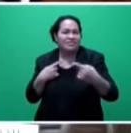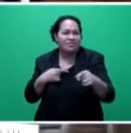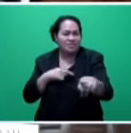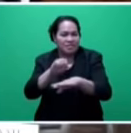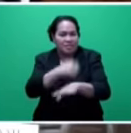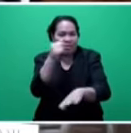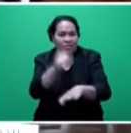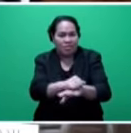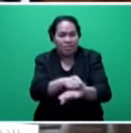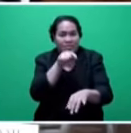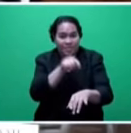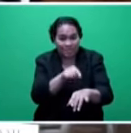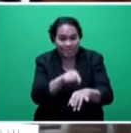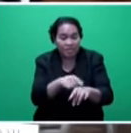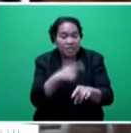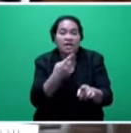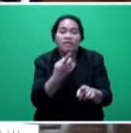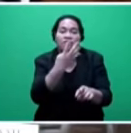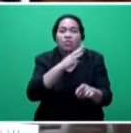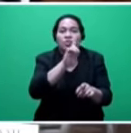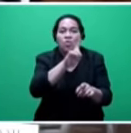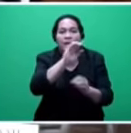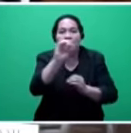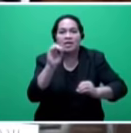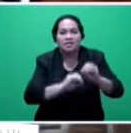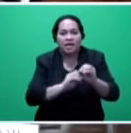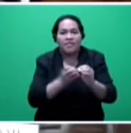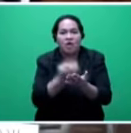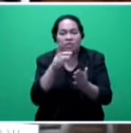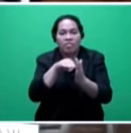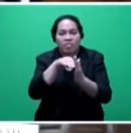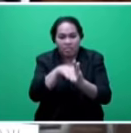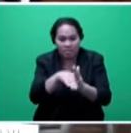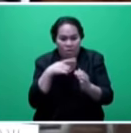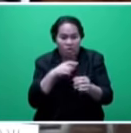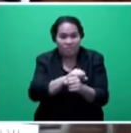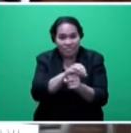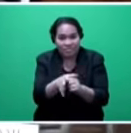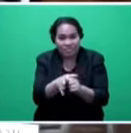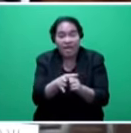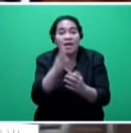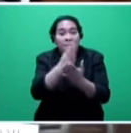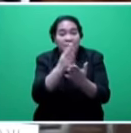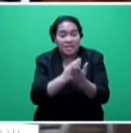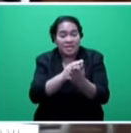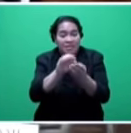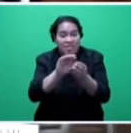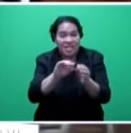sir, Singapore, with its 41% economic decline due to COVID-19, has a budget deficit of